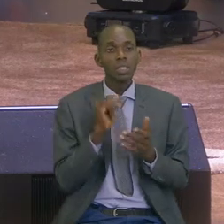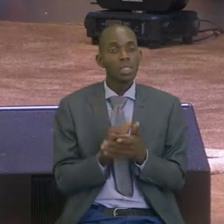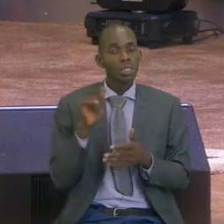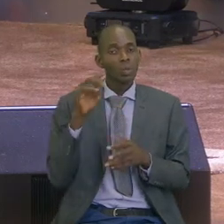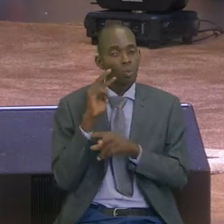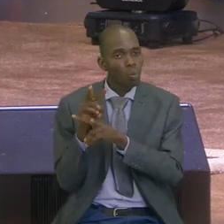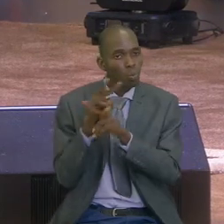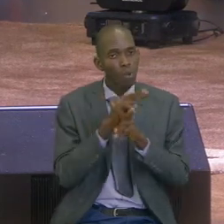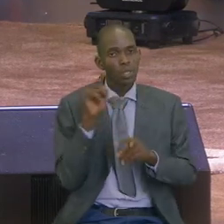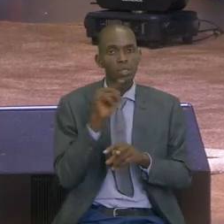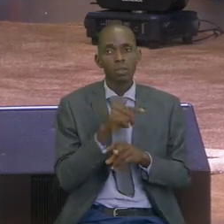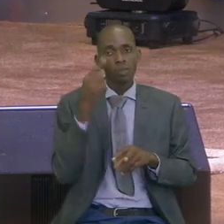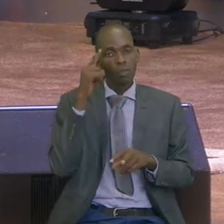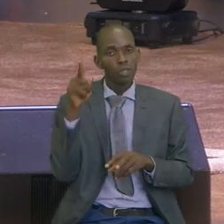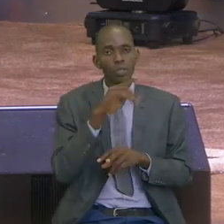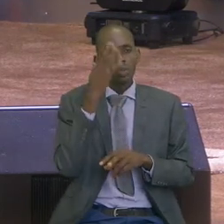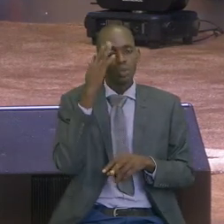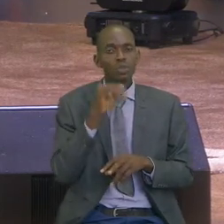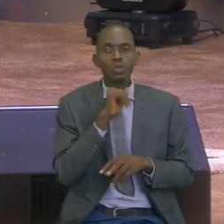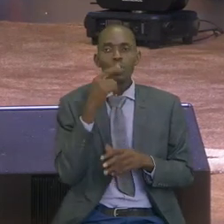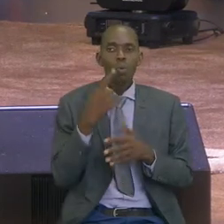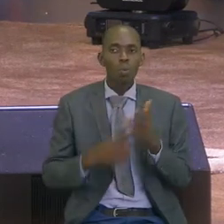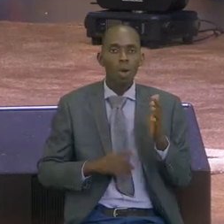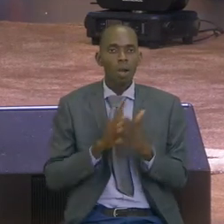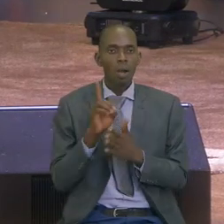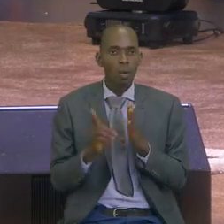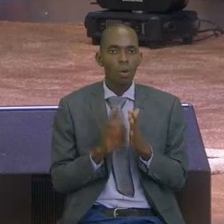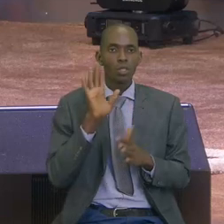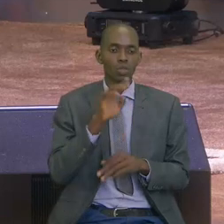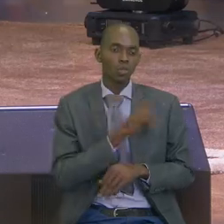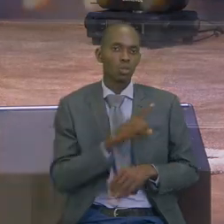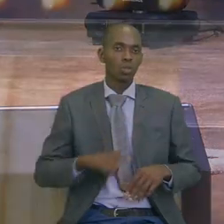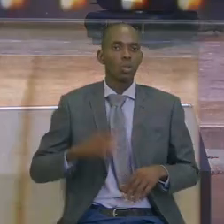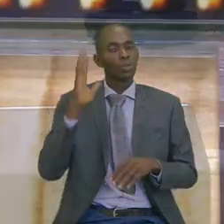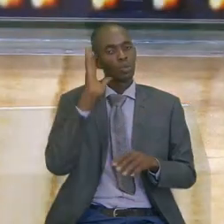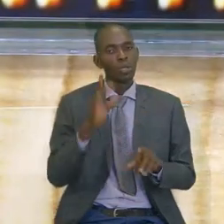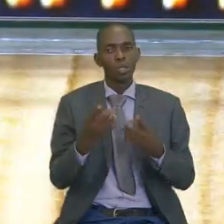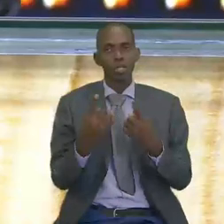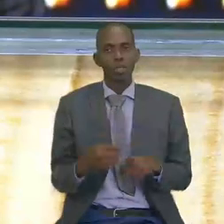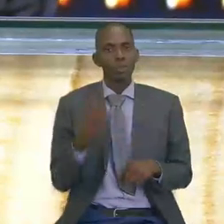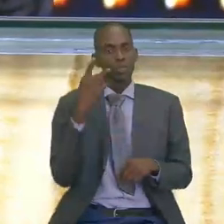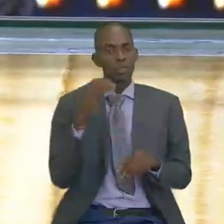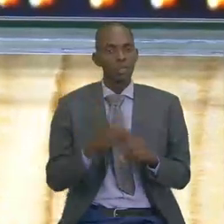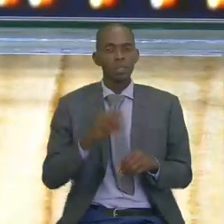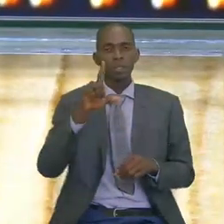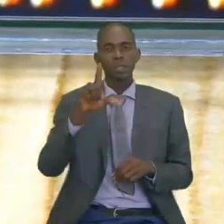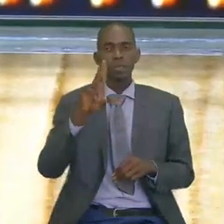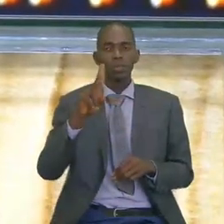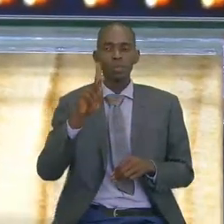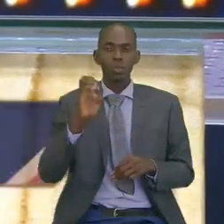know not what hour your Lord doth come. Look at Luke chapter 17, I'm reading from